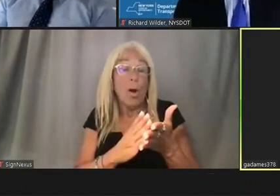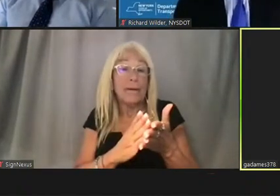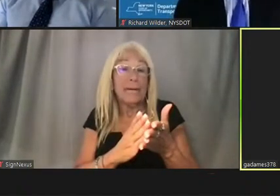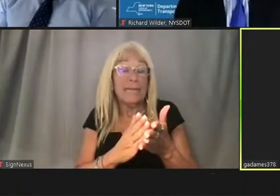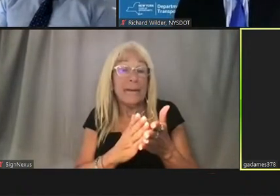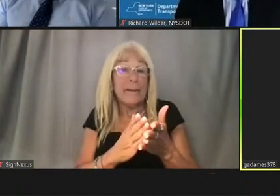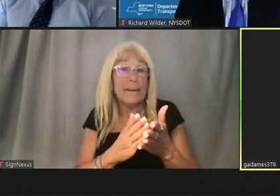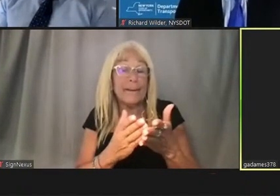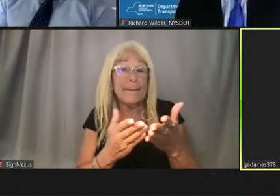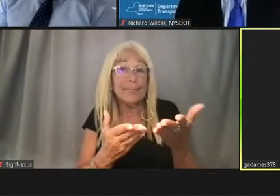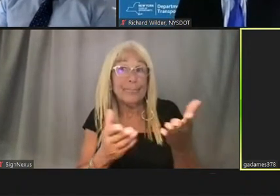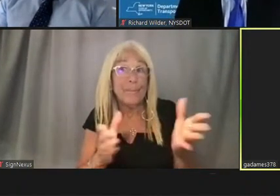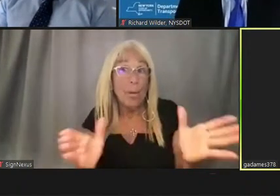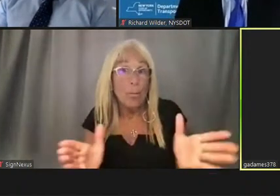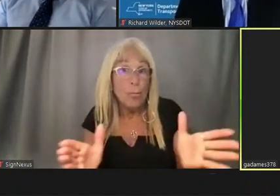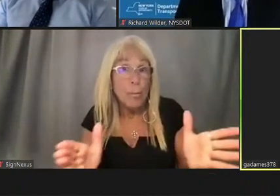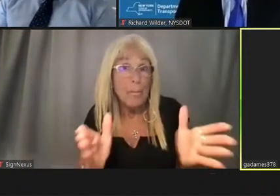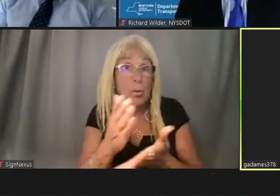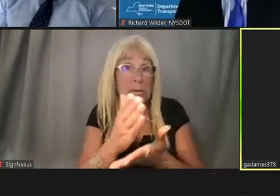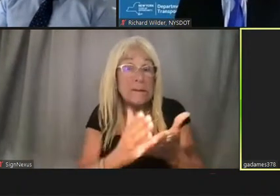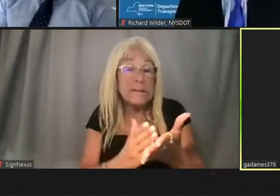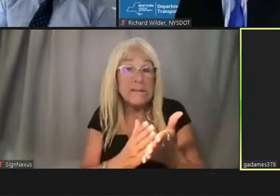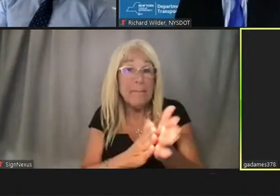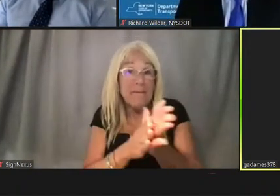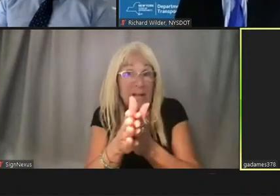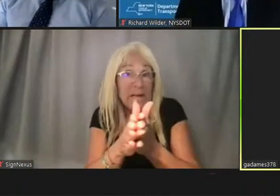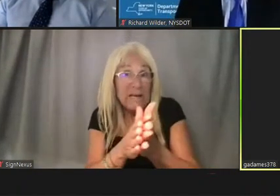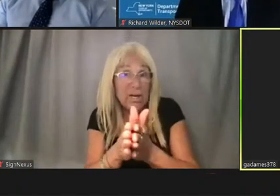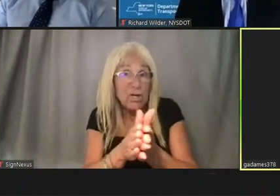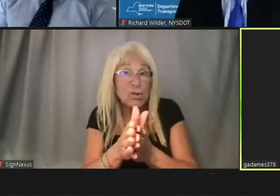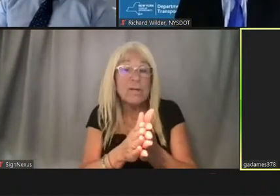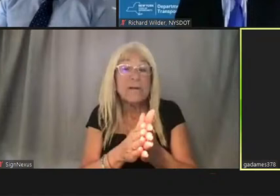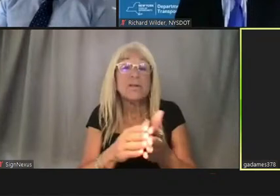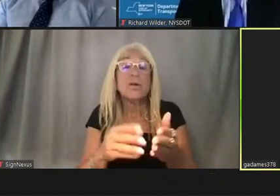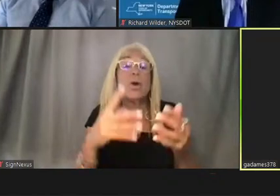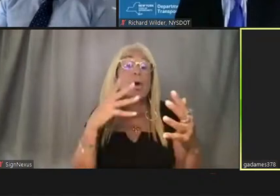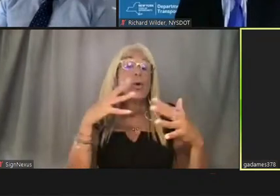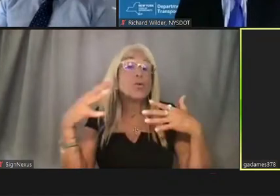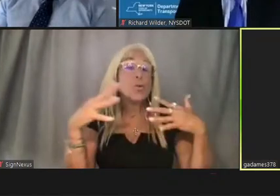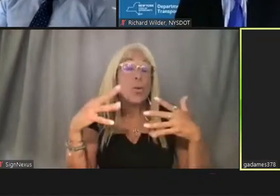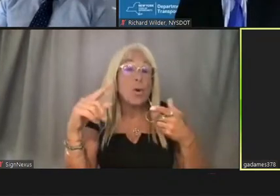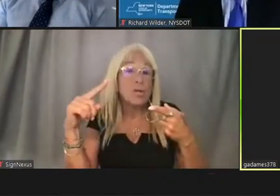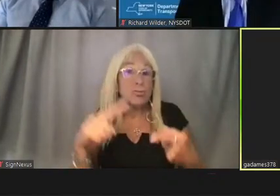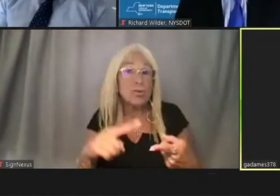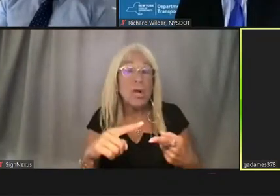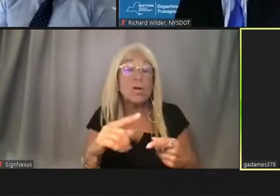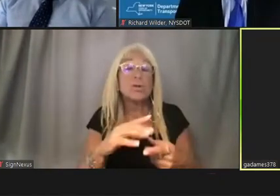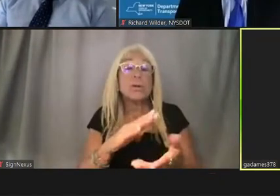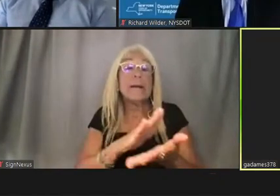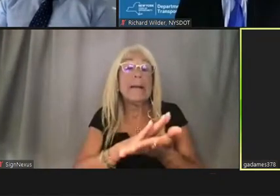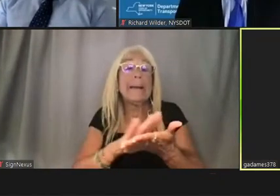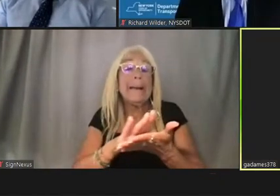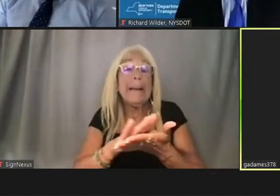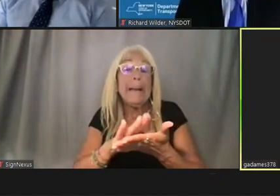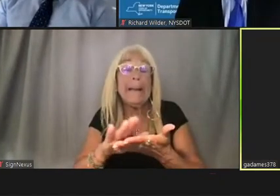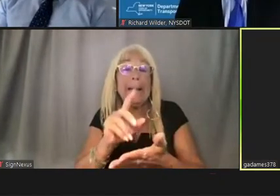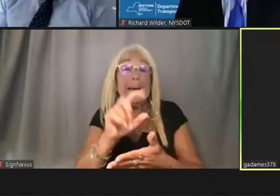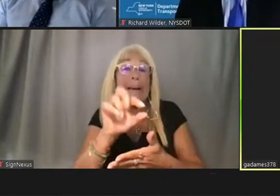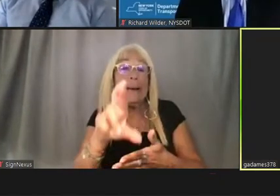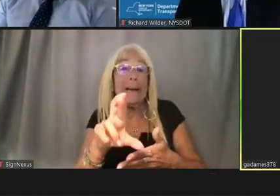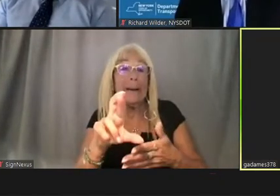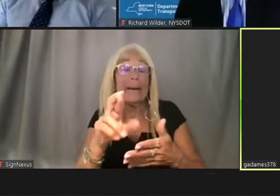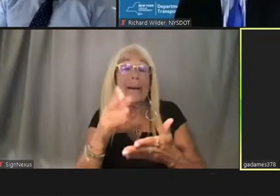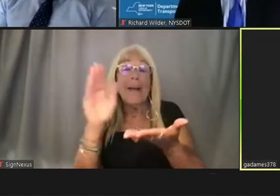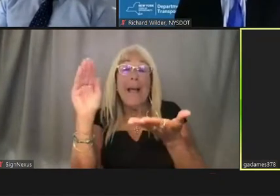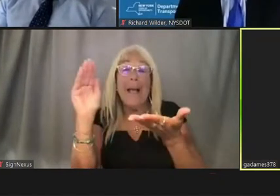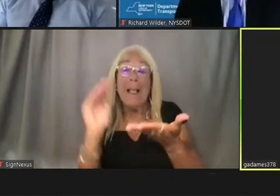initiatives that you're putting forth which is noise uh noise reduction and uh you know cleaner air right less CO2